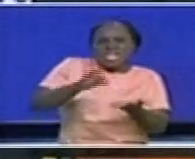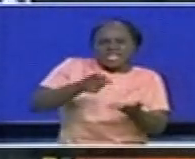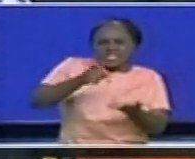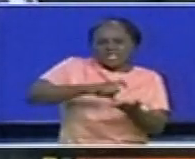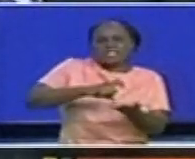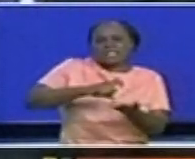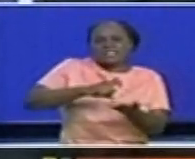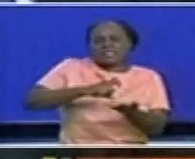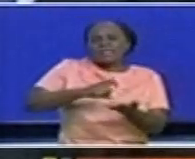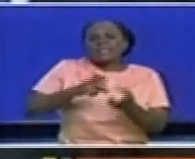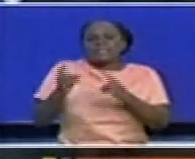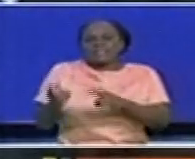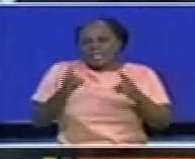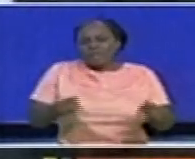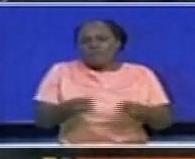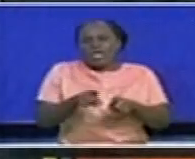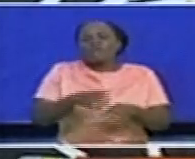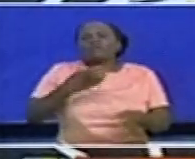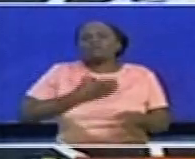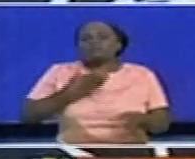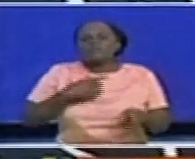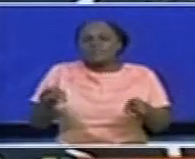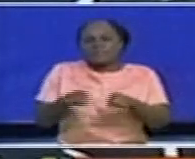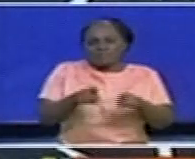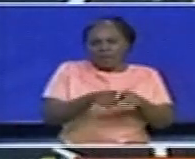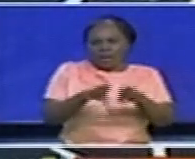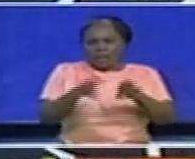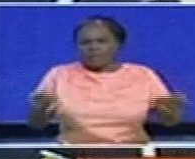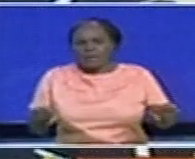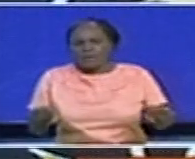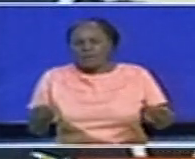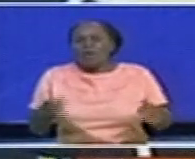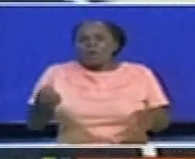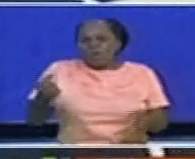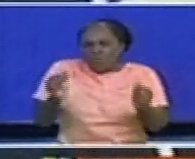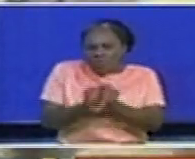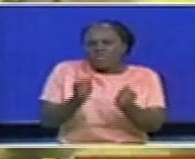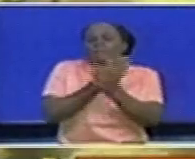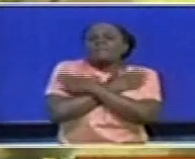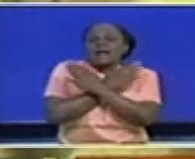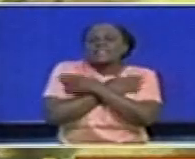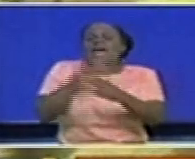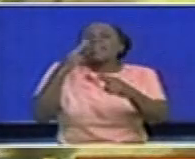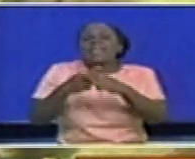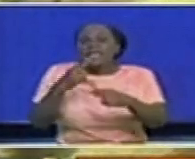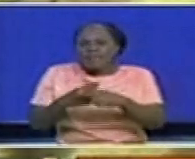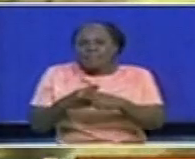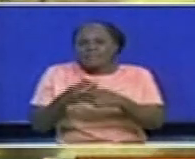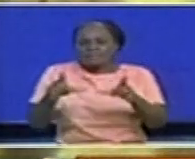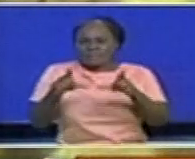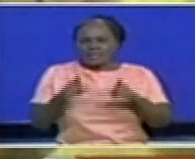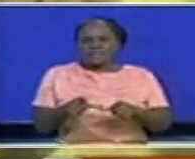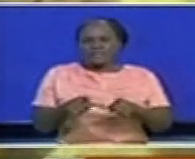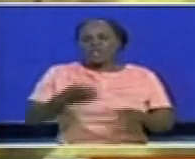land in the nature of an ownership in common of that land with a spouse in whose name the certificate